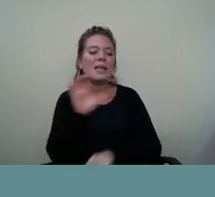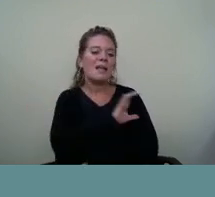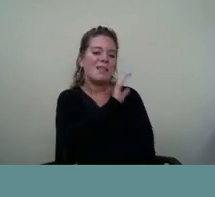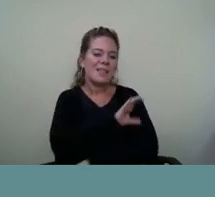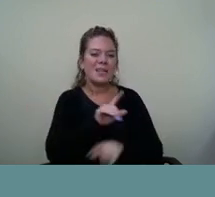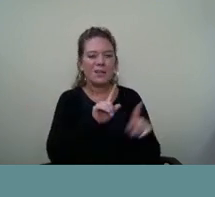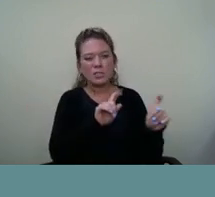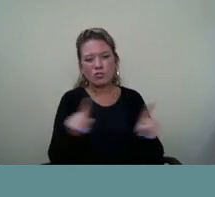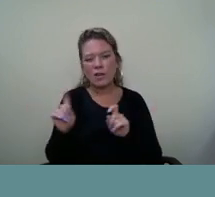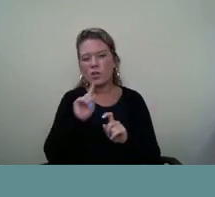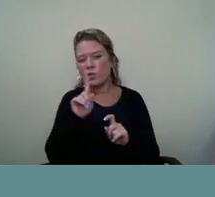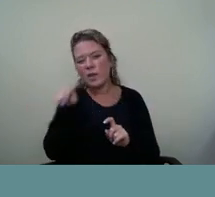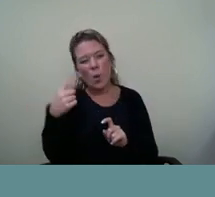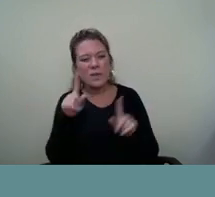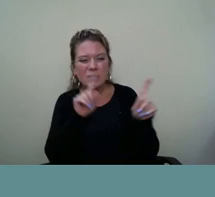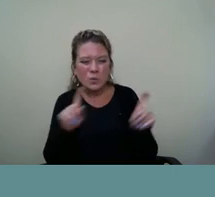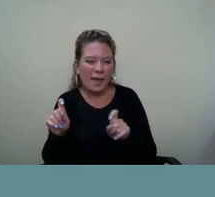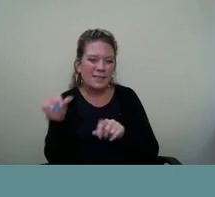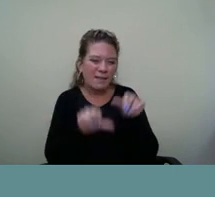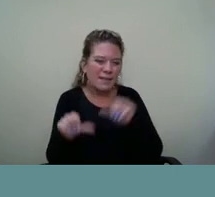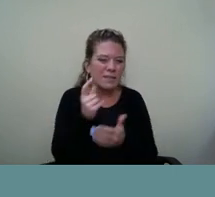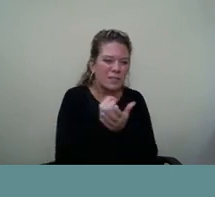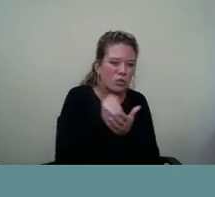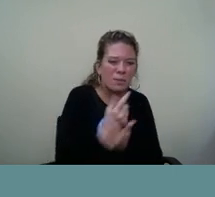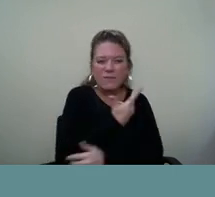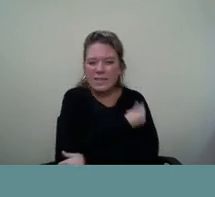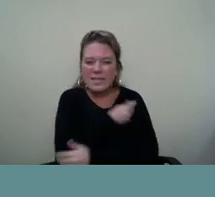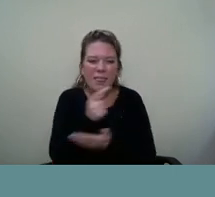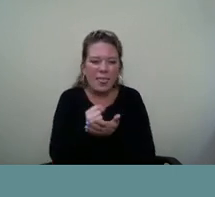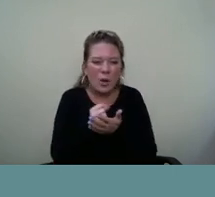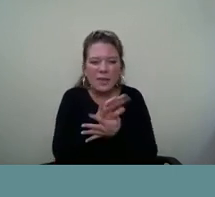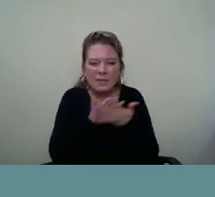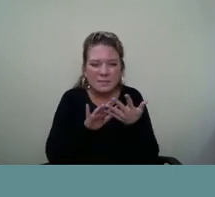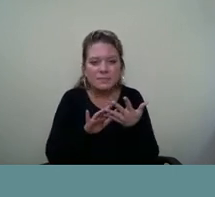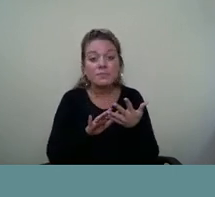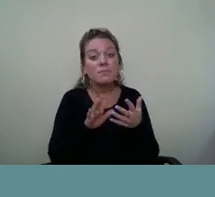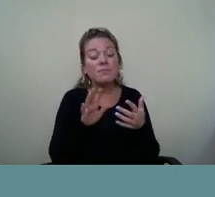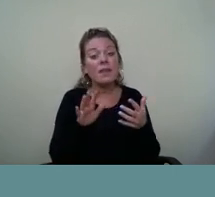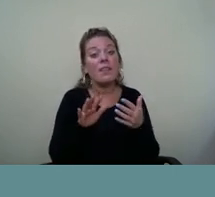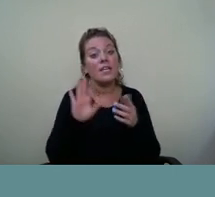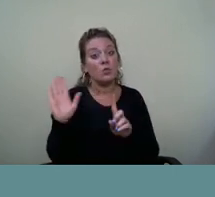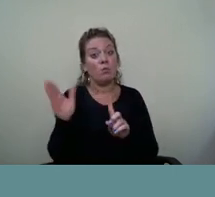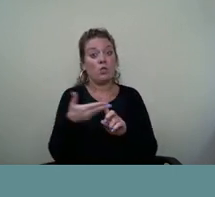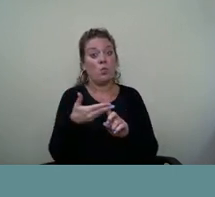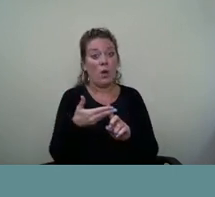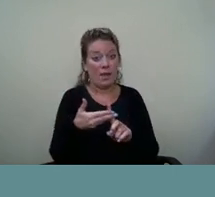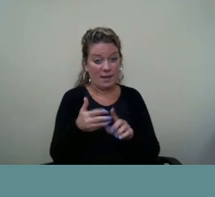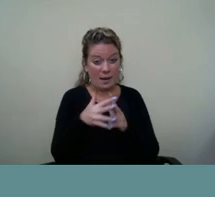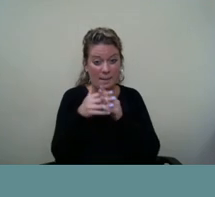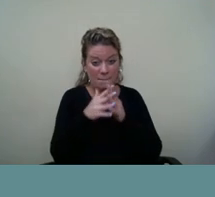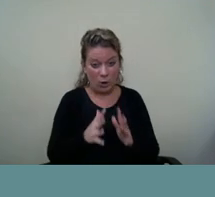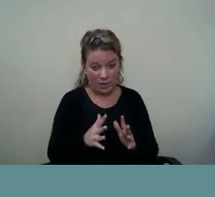a specific scientific treatment, right? A vaccine, some kind of therapy, etc. And then to persuade Americans to take